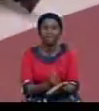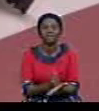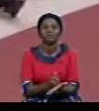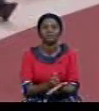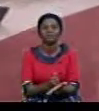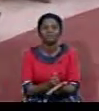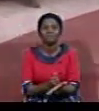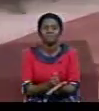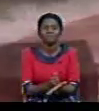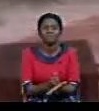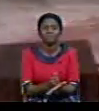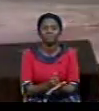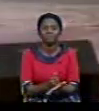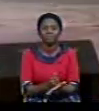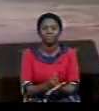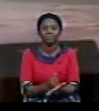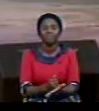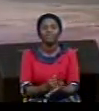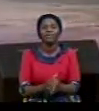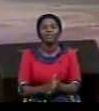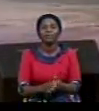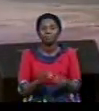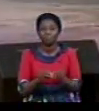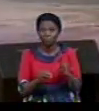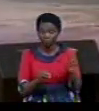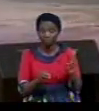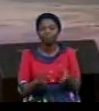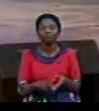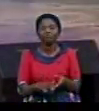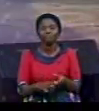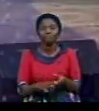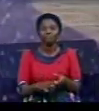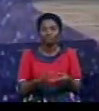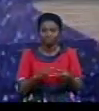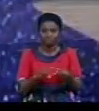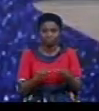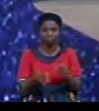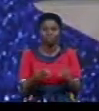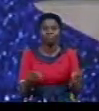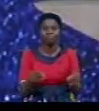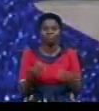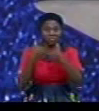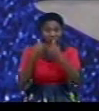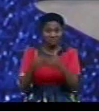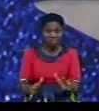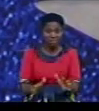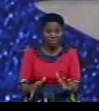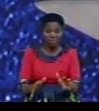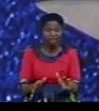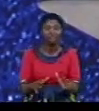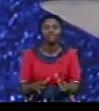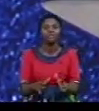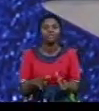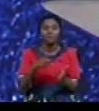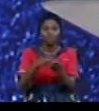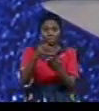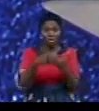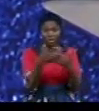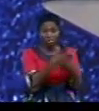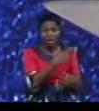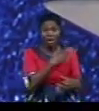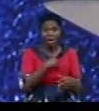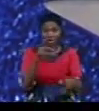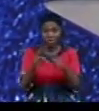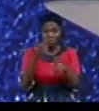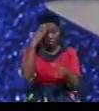we're finished the Crusade there and then the people knew it was the last day